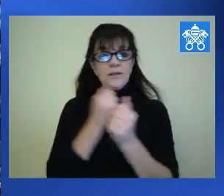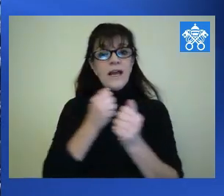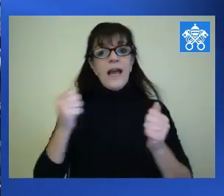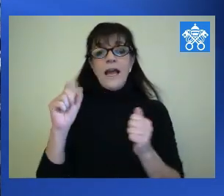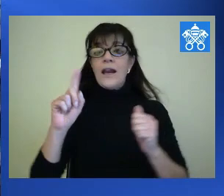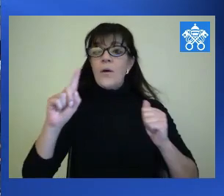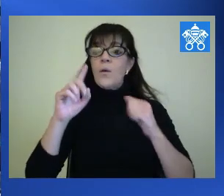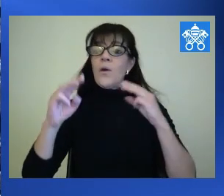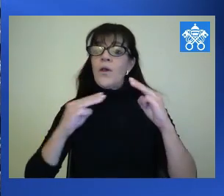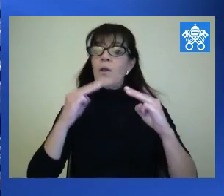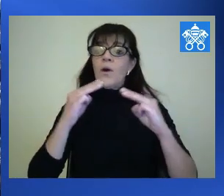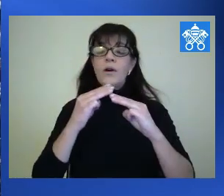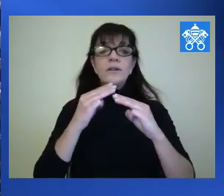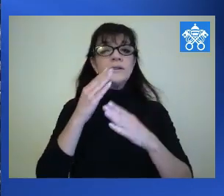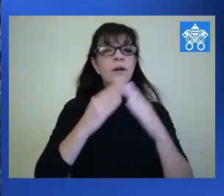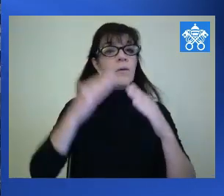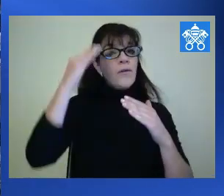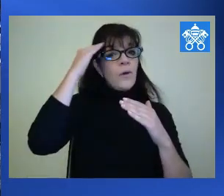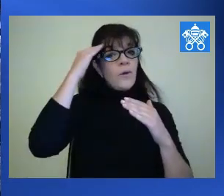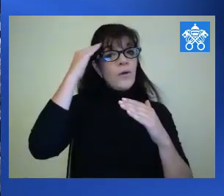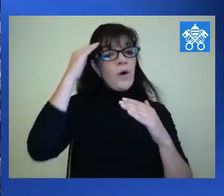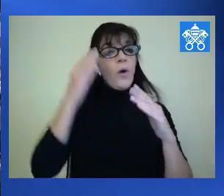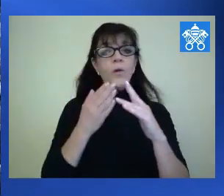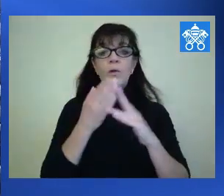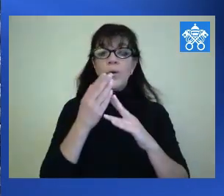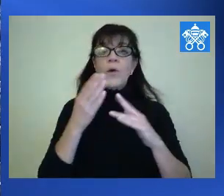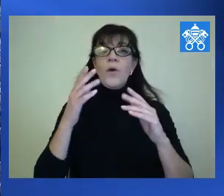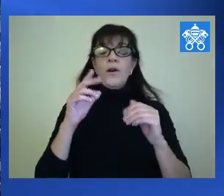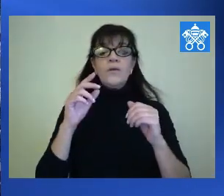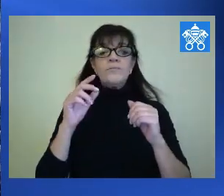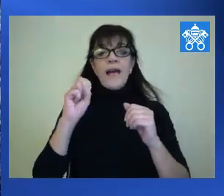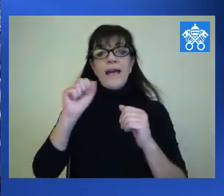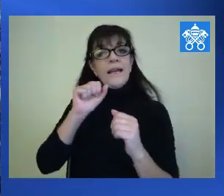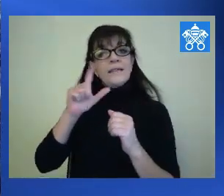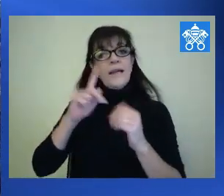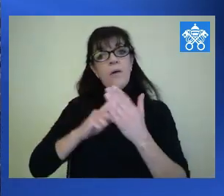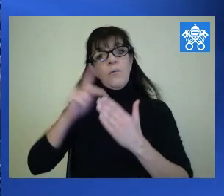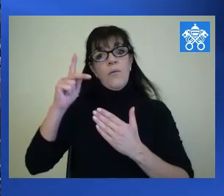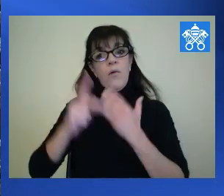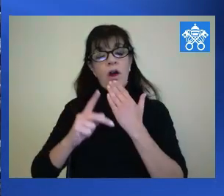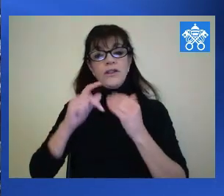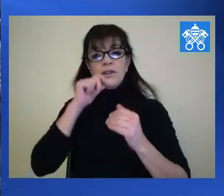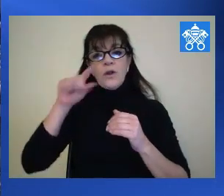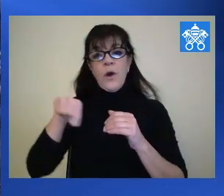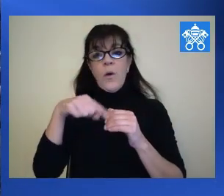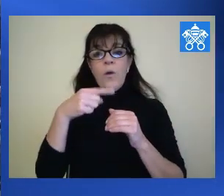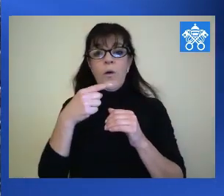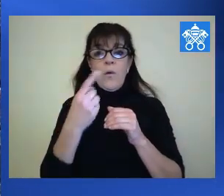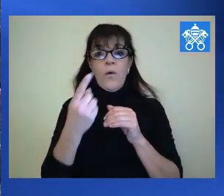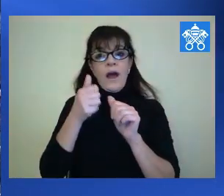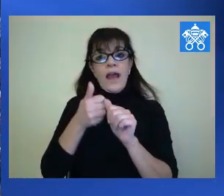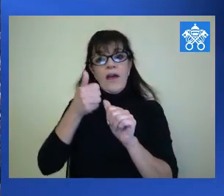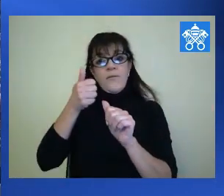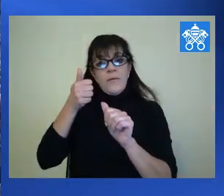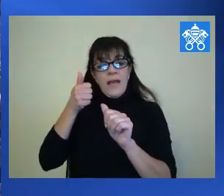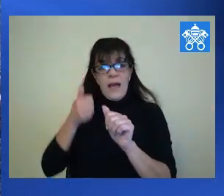every area of the globe. Some of you we know tuning in through our very own Vatican media channels, through our